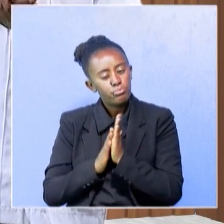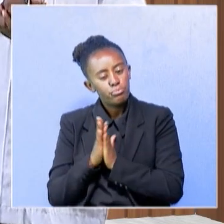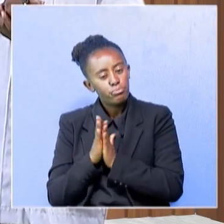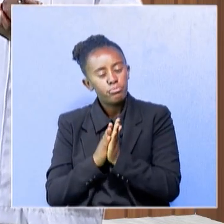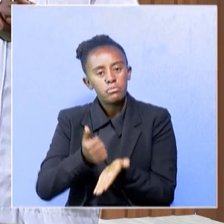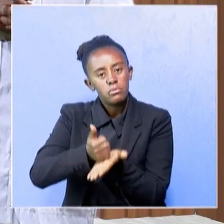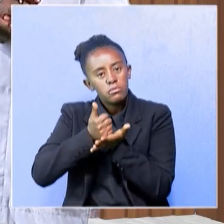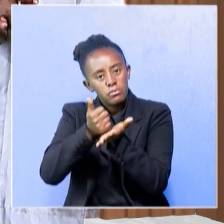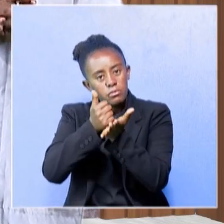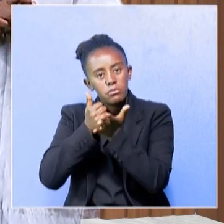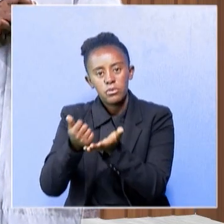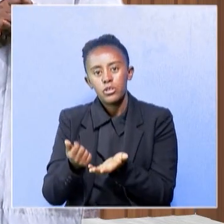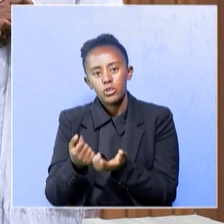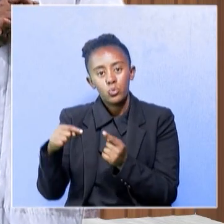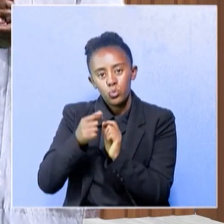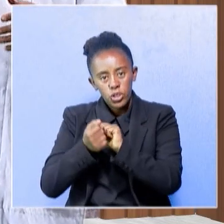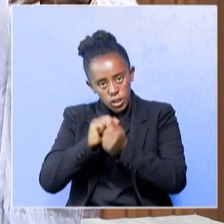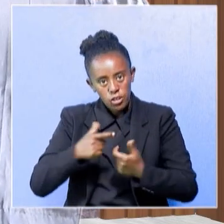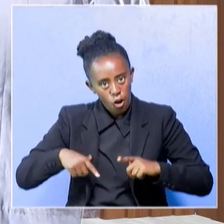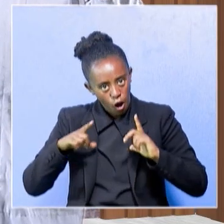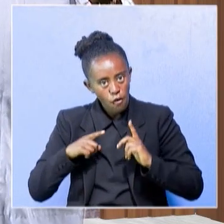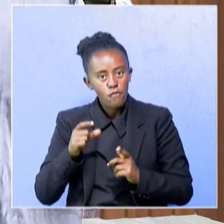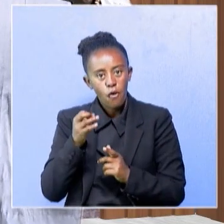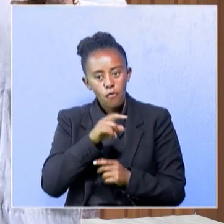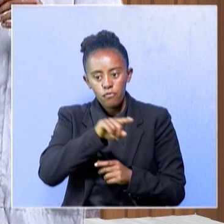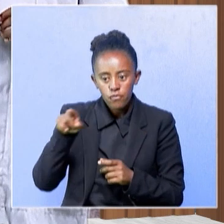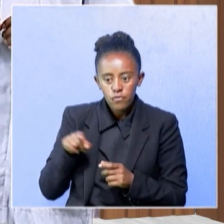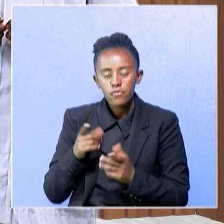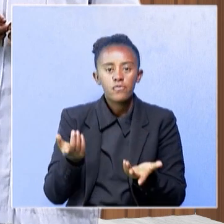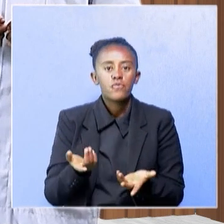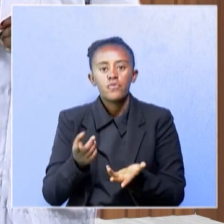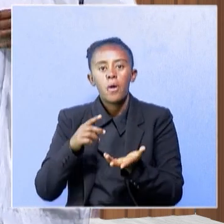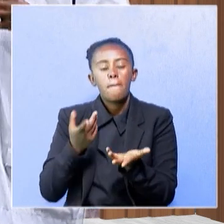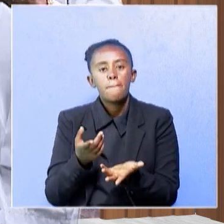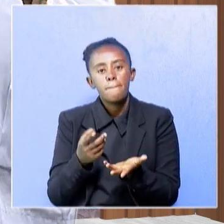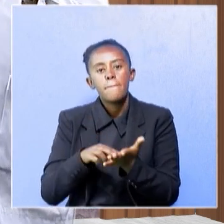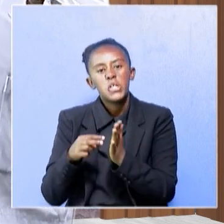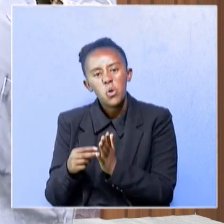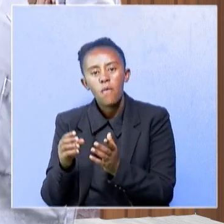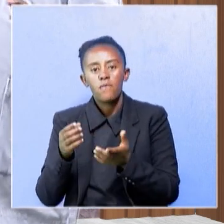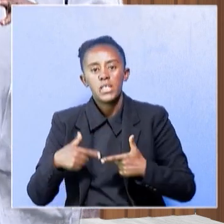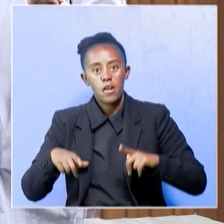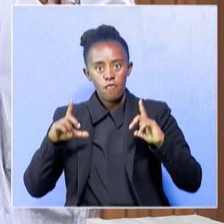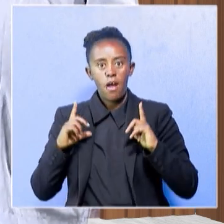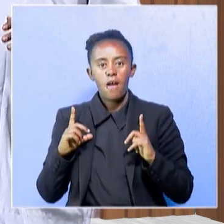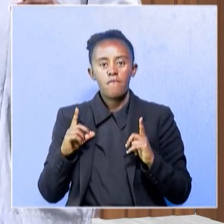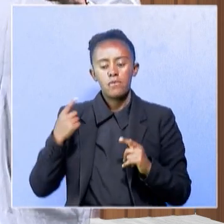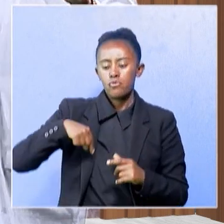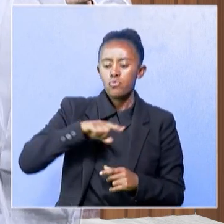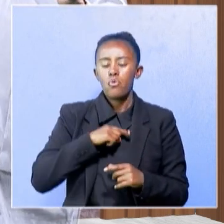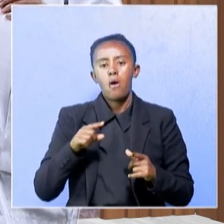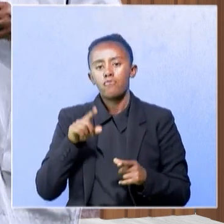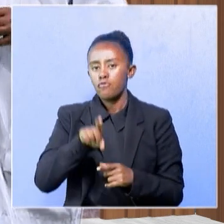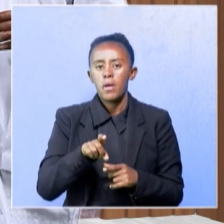assist the others to change the life of, their means of survival. Just we have to make ourselves in